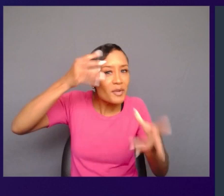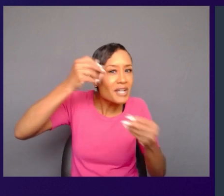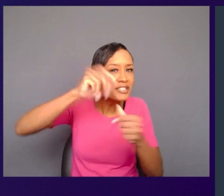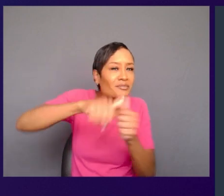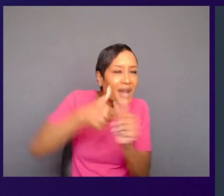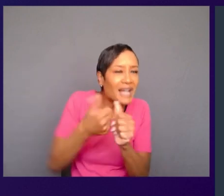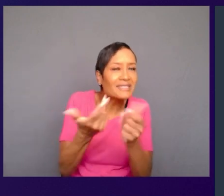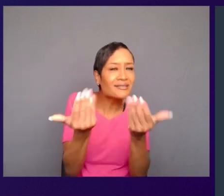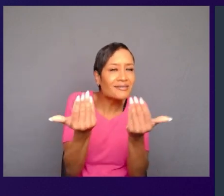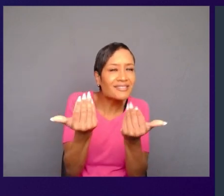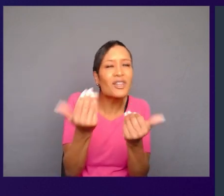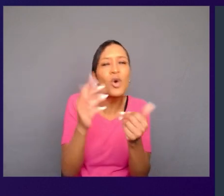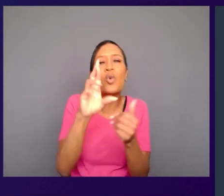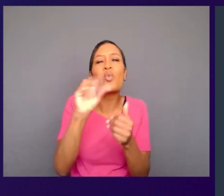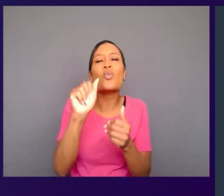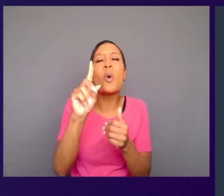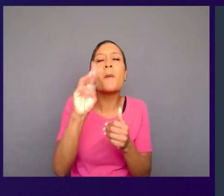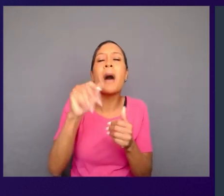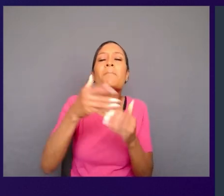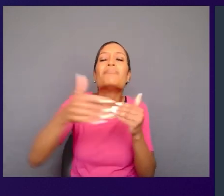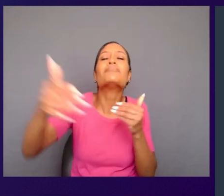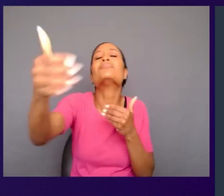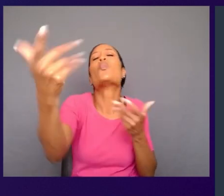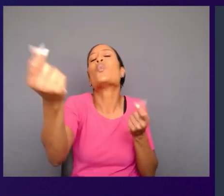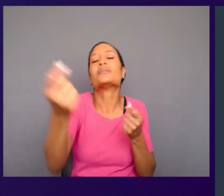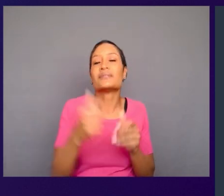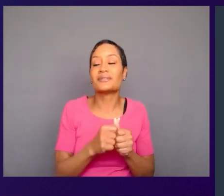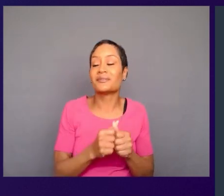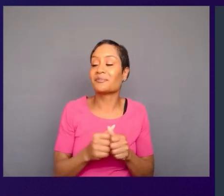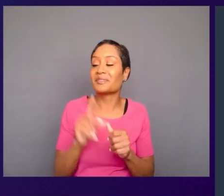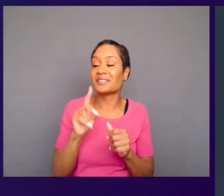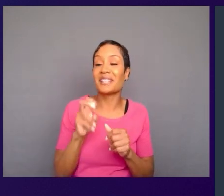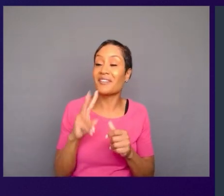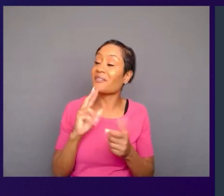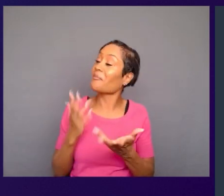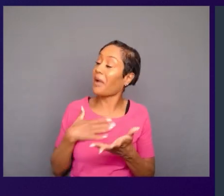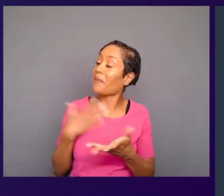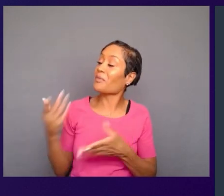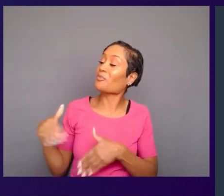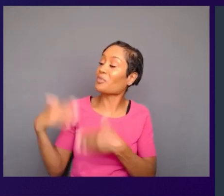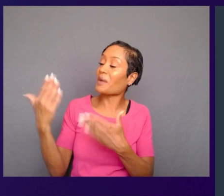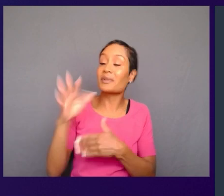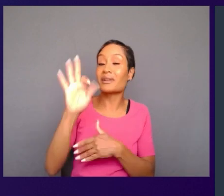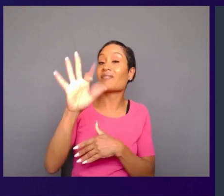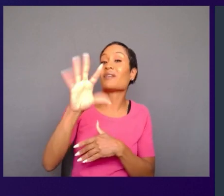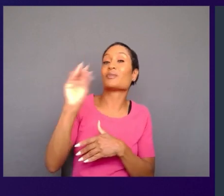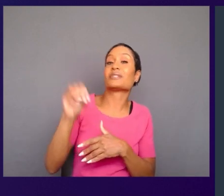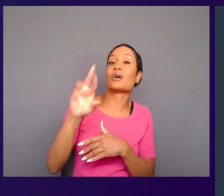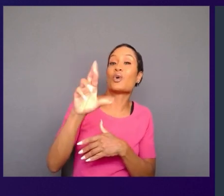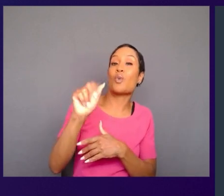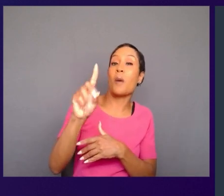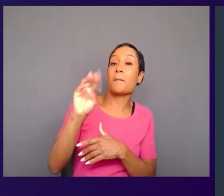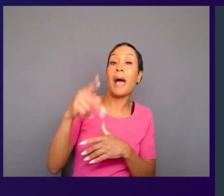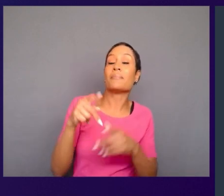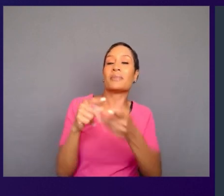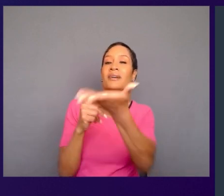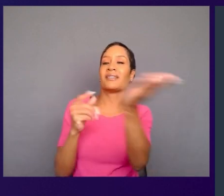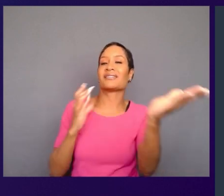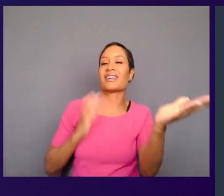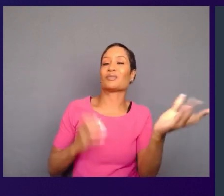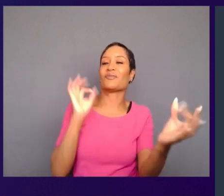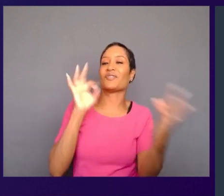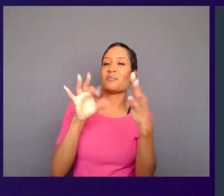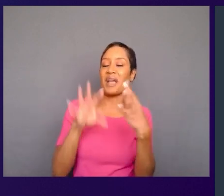idea what's coming up on roadmap? Well, I'm super glad you brought that up, because 90% of our roadmap comes from customer feedback. And we are hearing